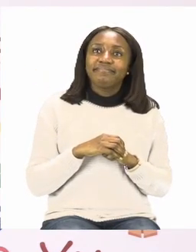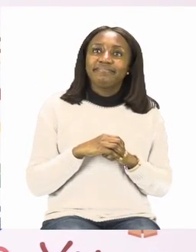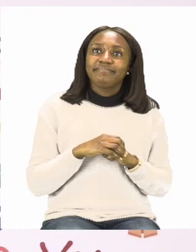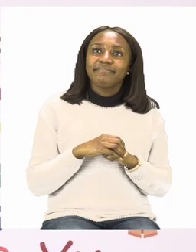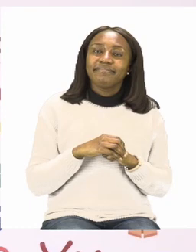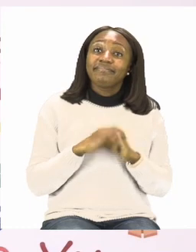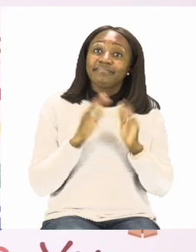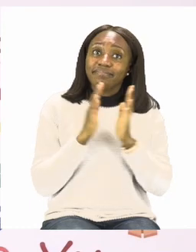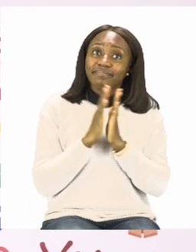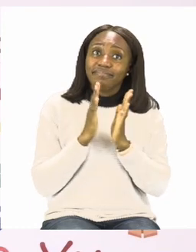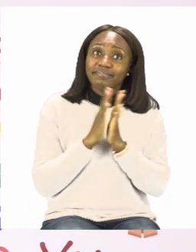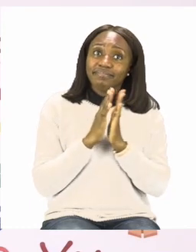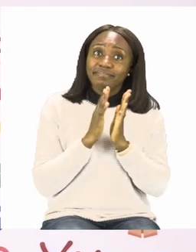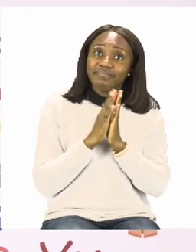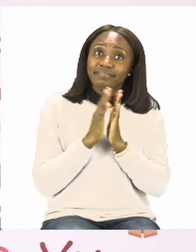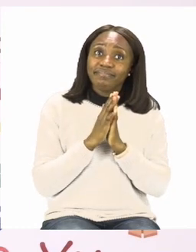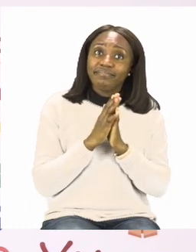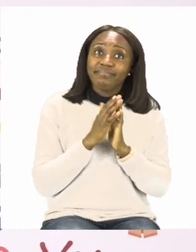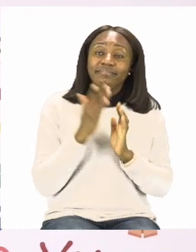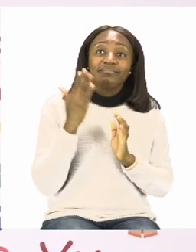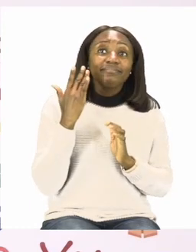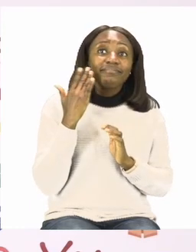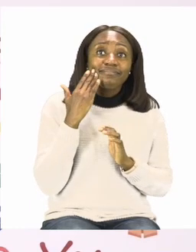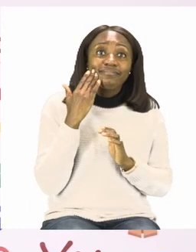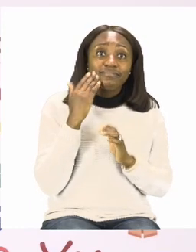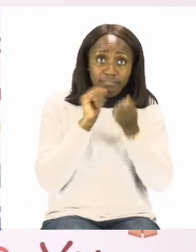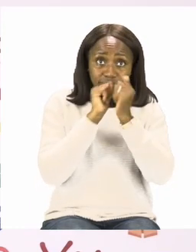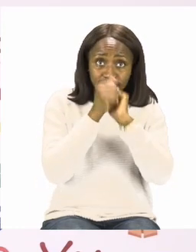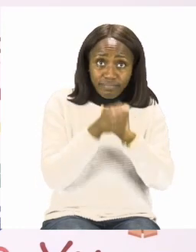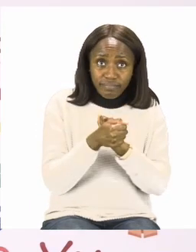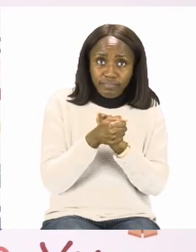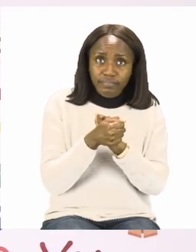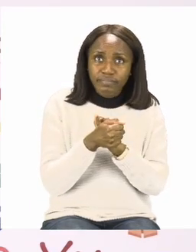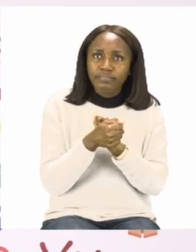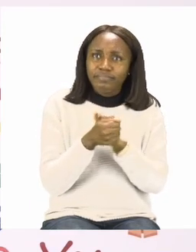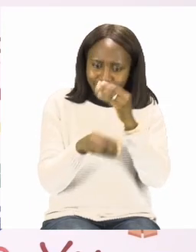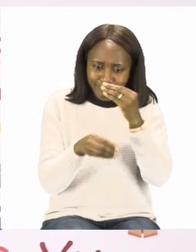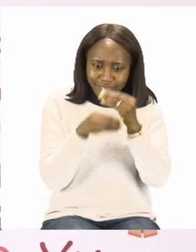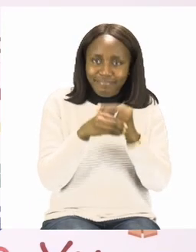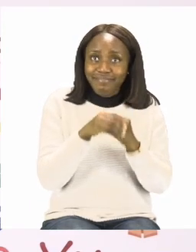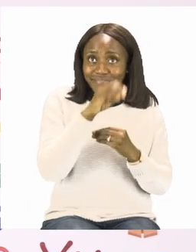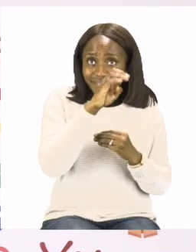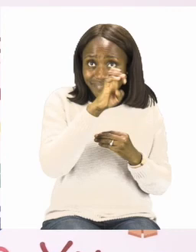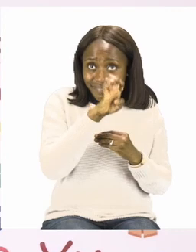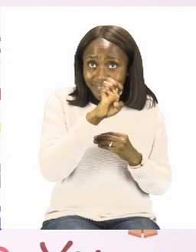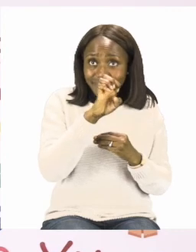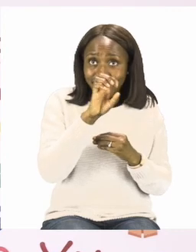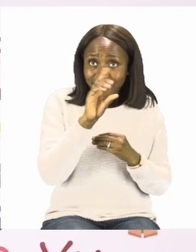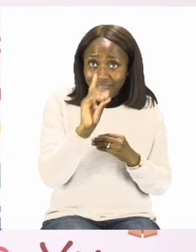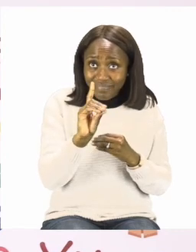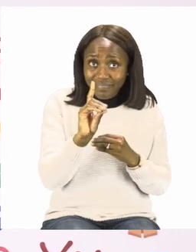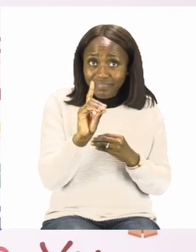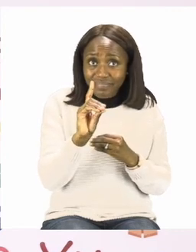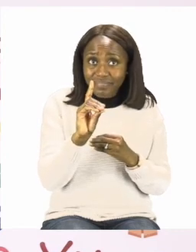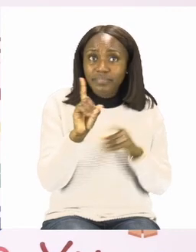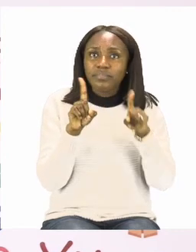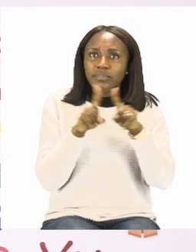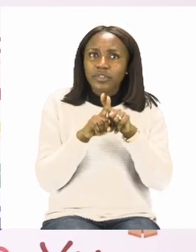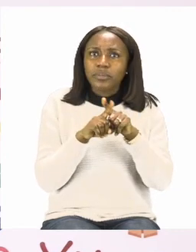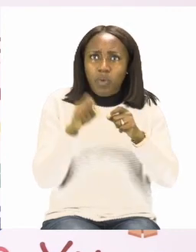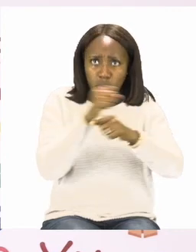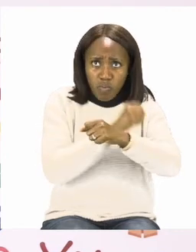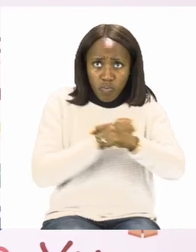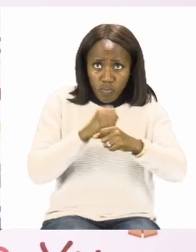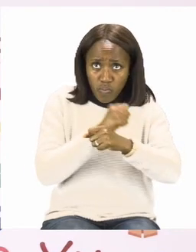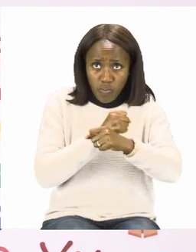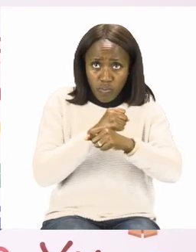make sure that when you are changing it, you add the ed. The same thing can be said for the word